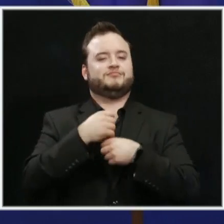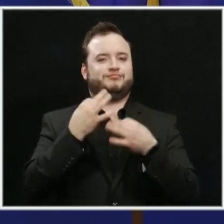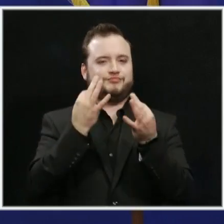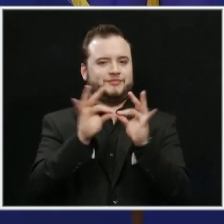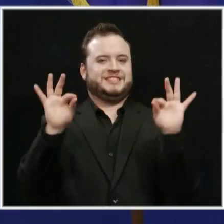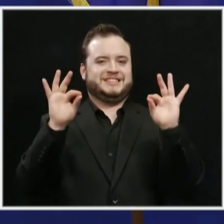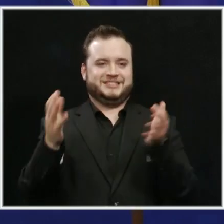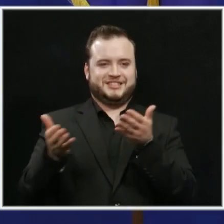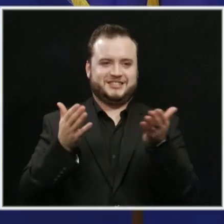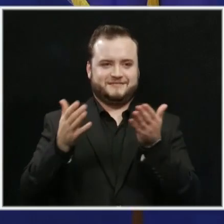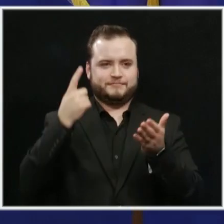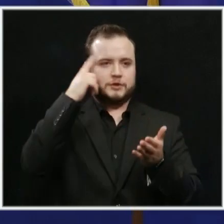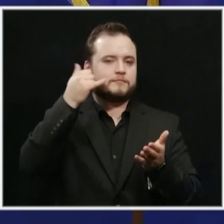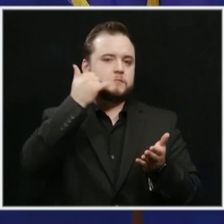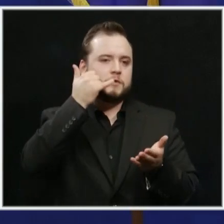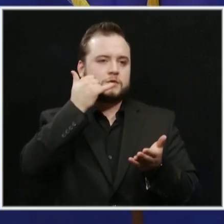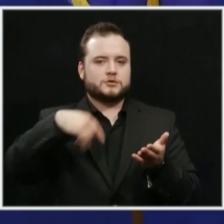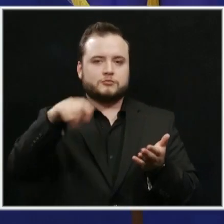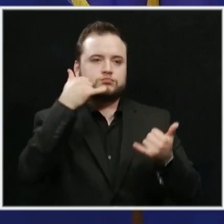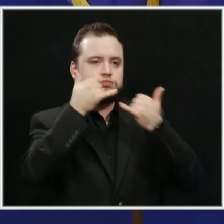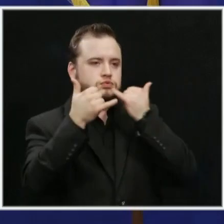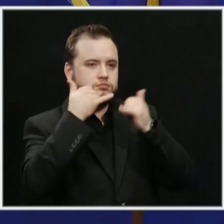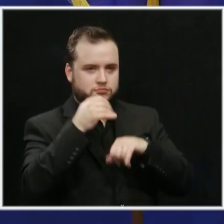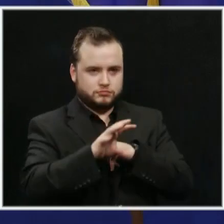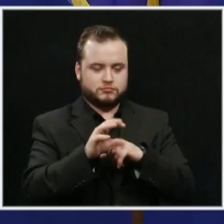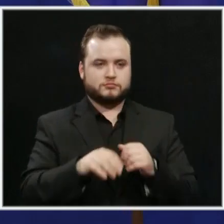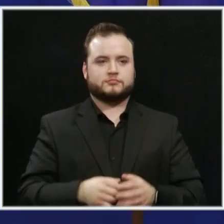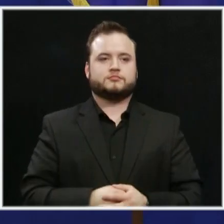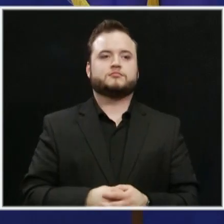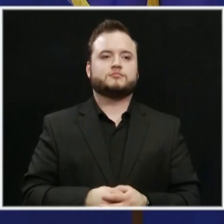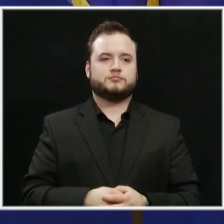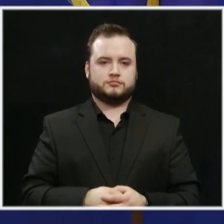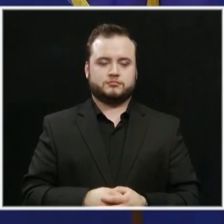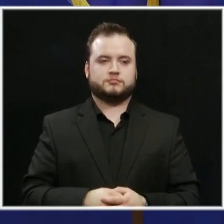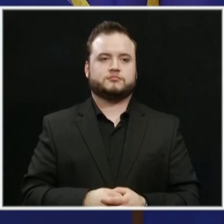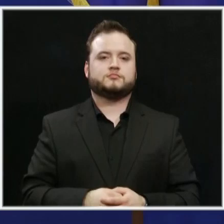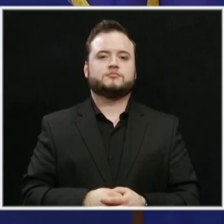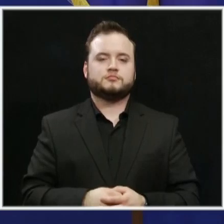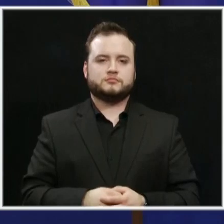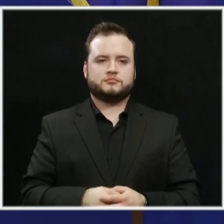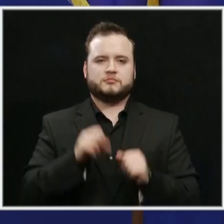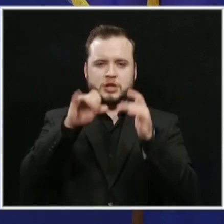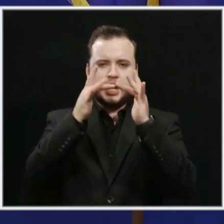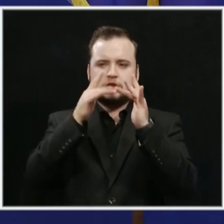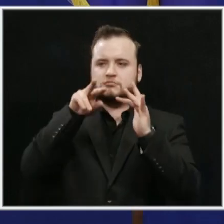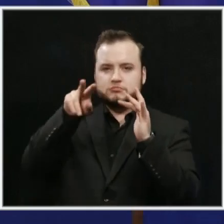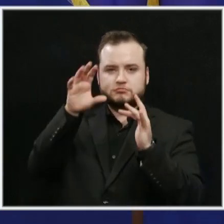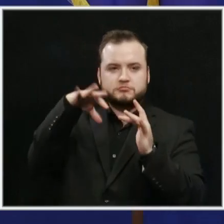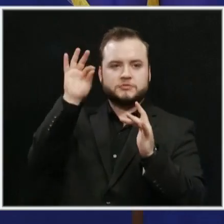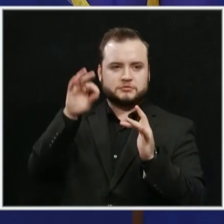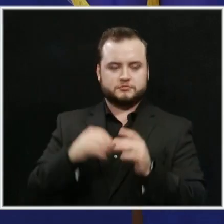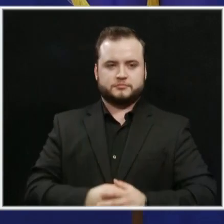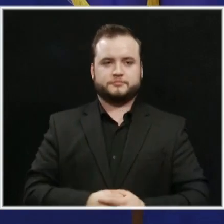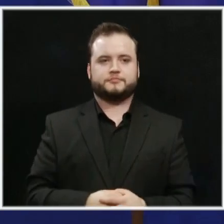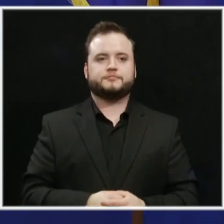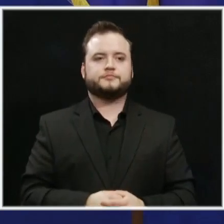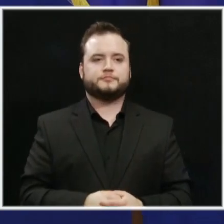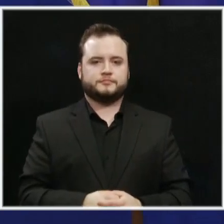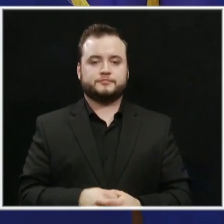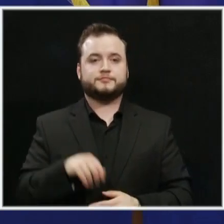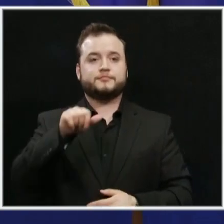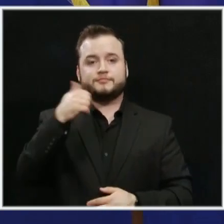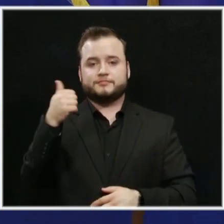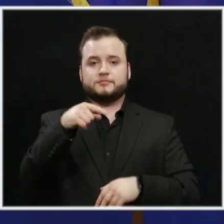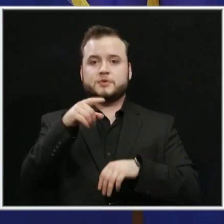fasttrackerminnesota.org, and we'll have these up on our site to make sure that folks in there, real-time substance abuse, whatever it might be, getting in contact. So